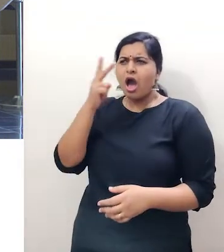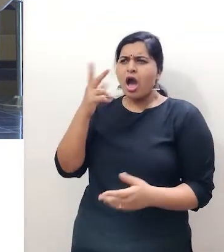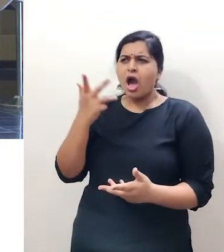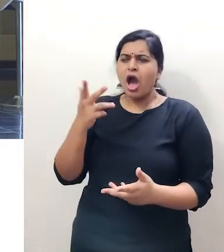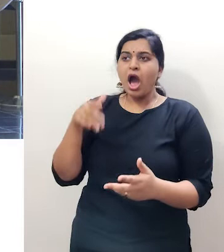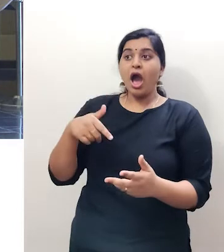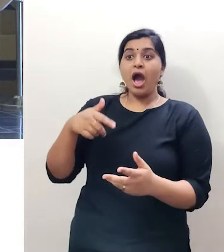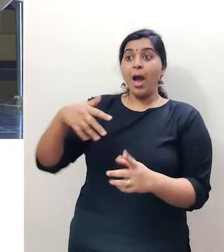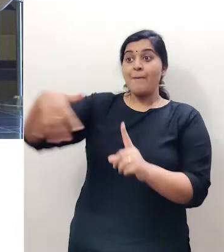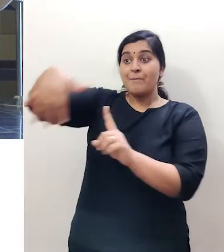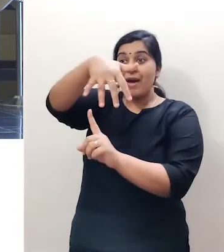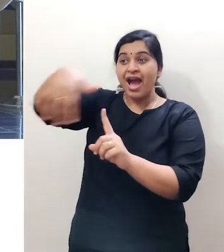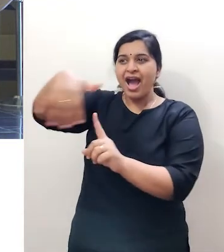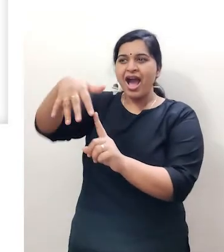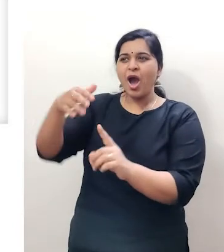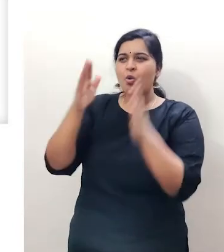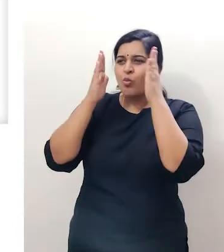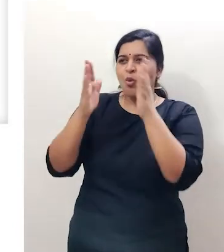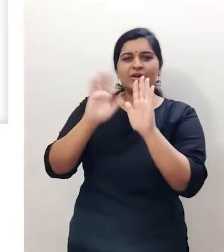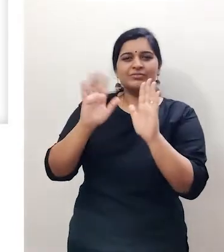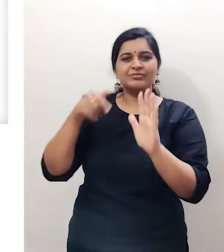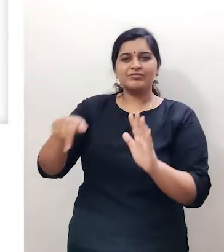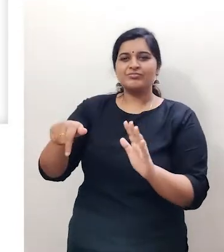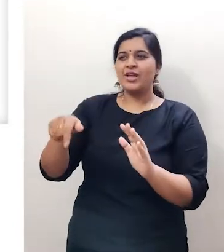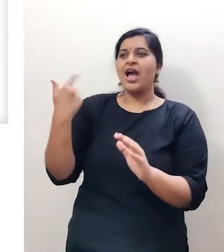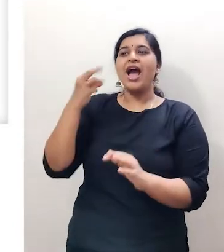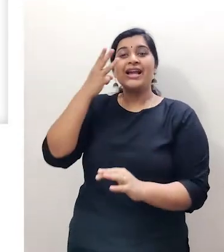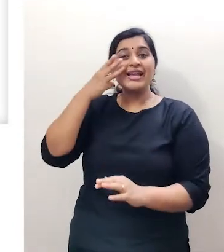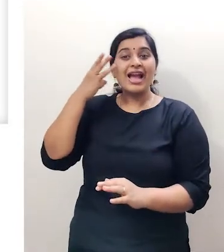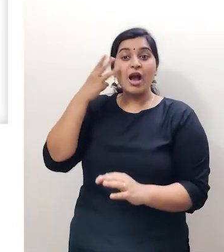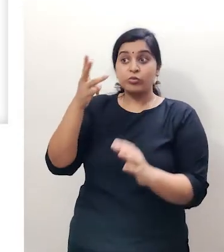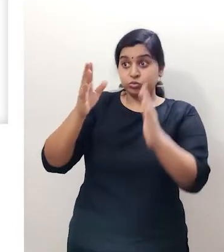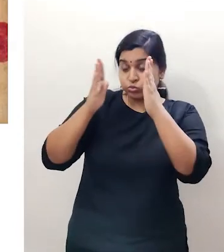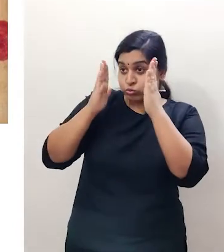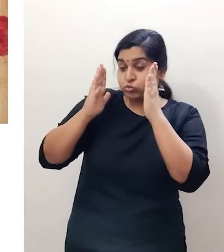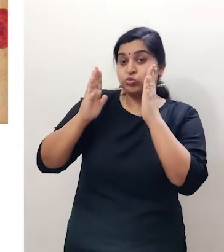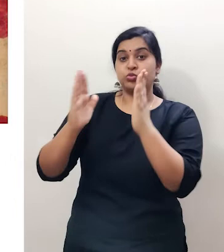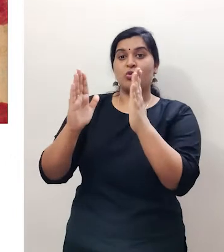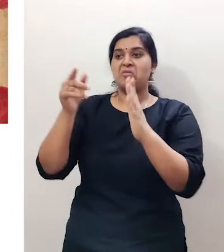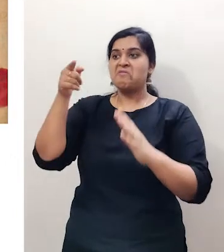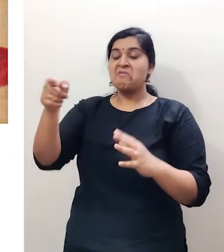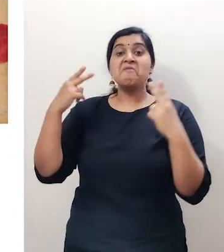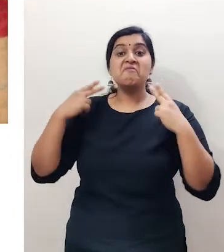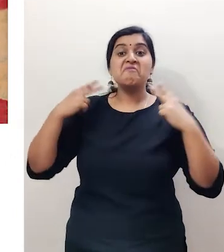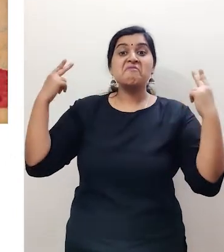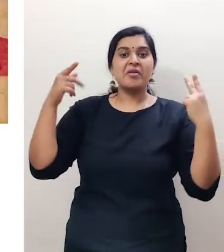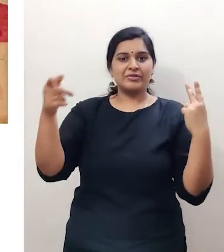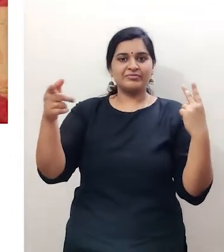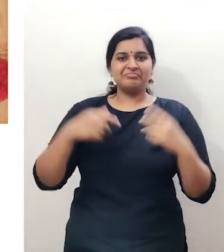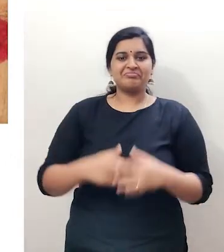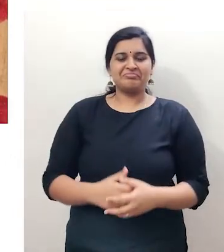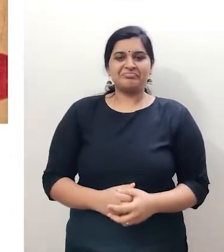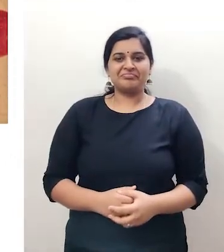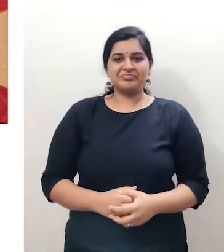the focus on the central figure. And that's a shift away from the scrolls that these patuas were known to